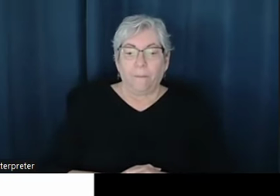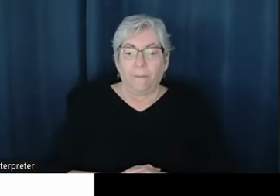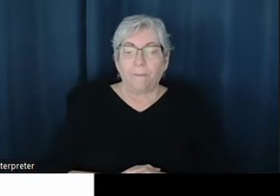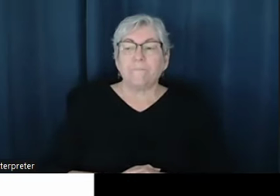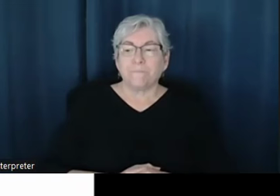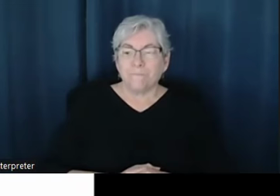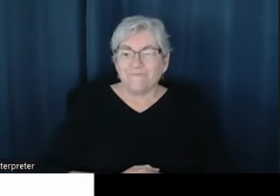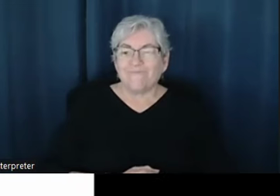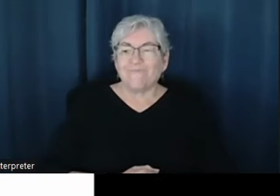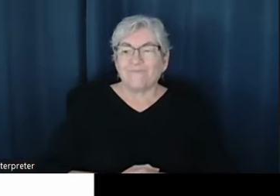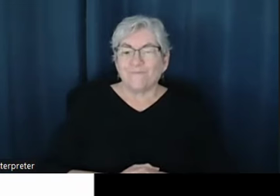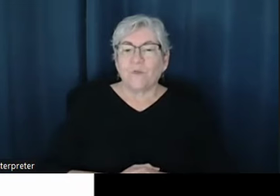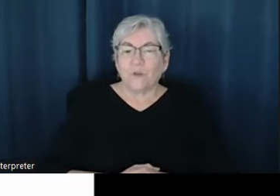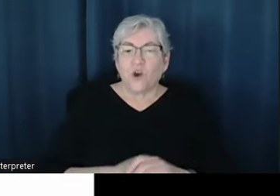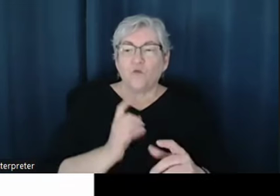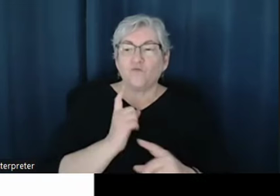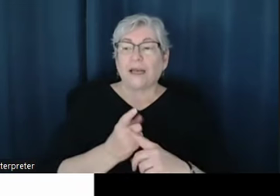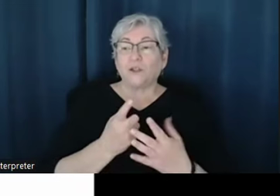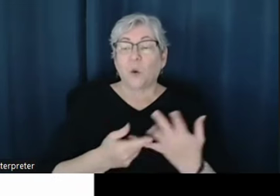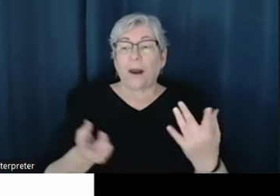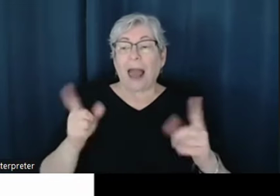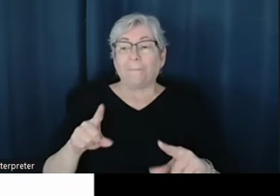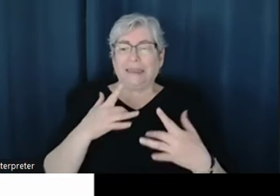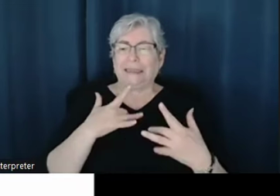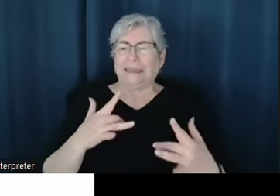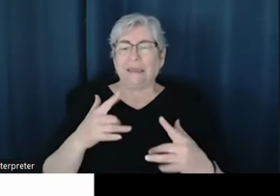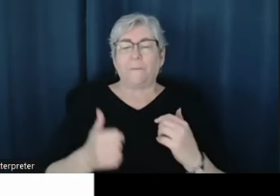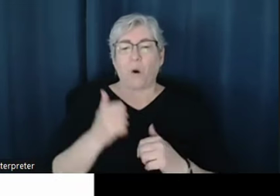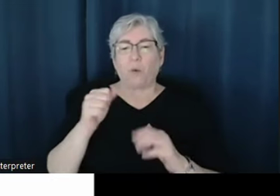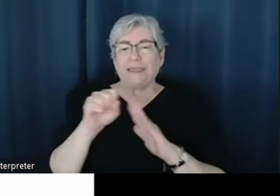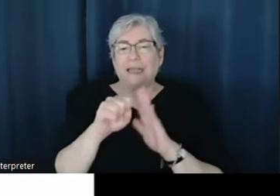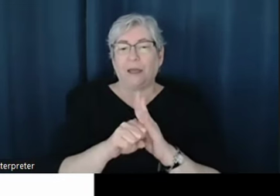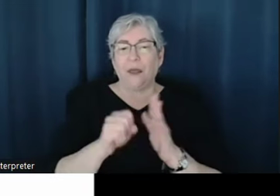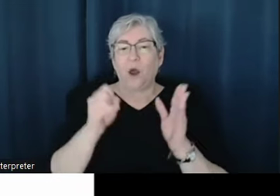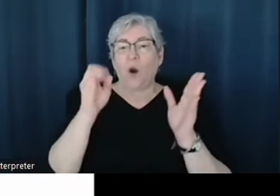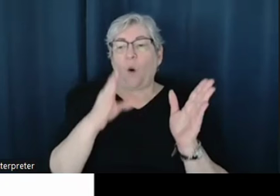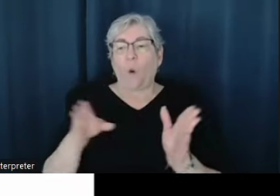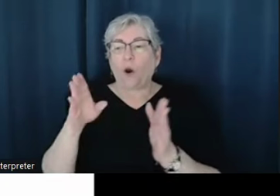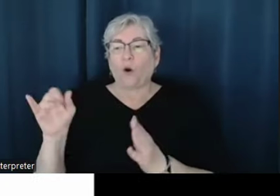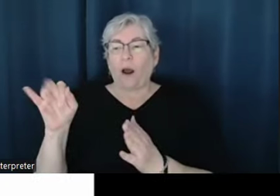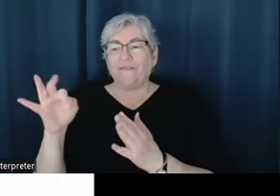Right. So what typically happens in most states is that the order of selection